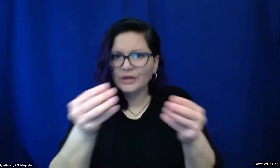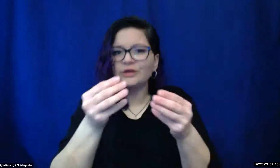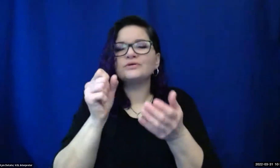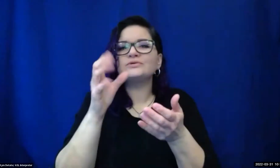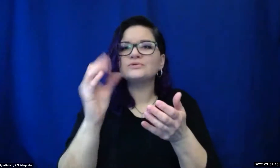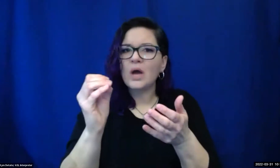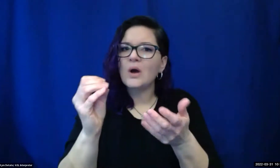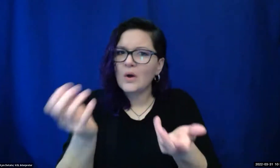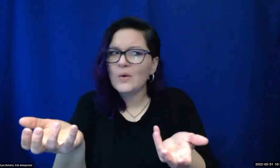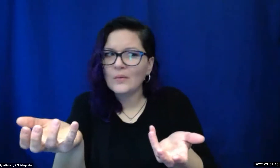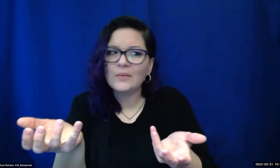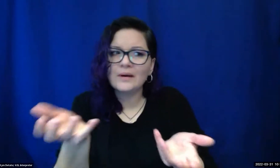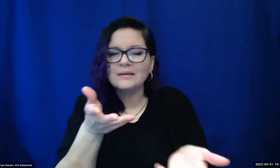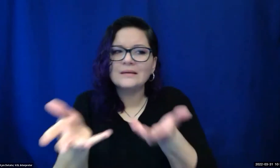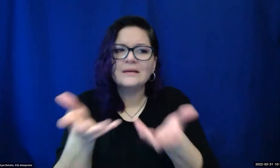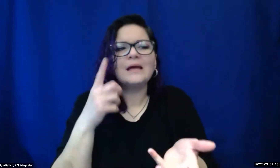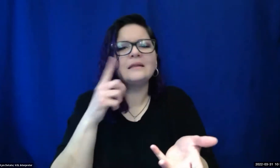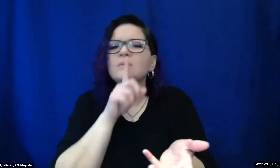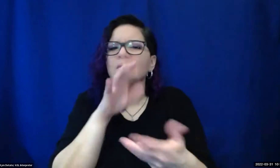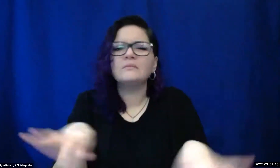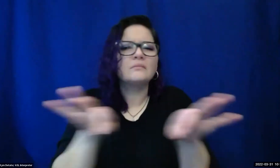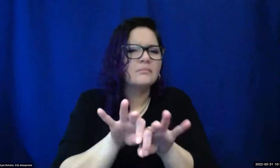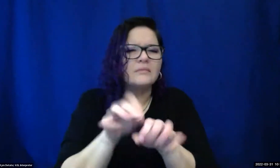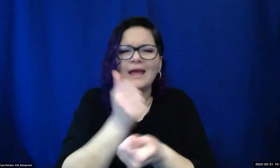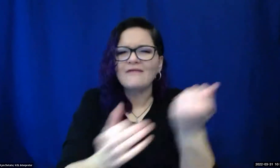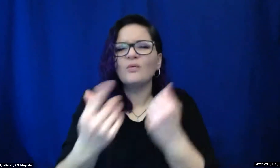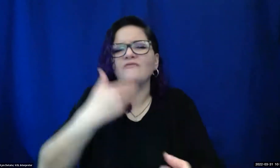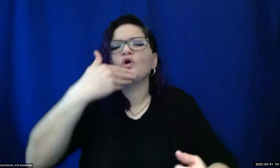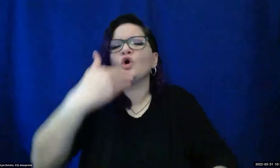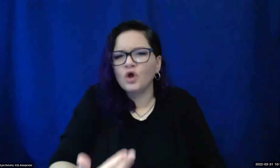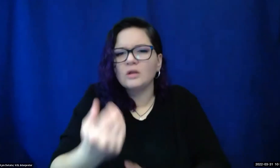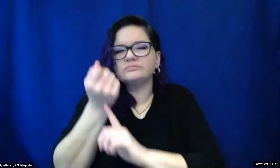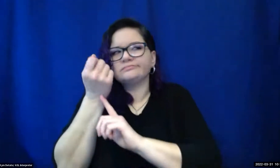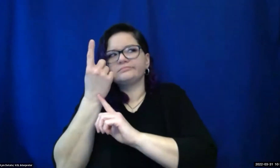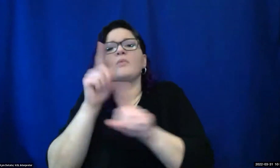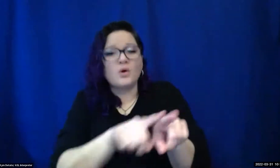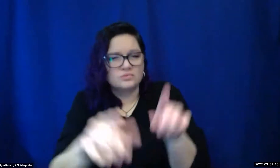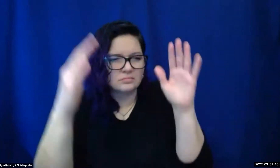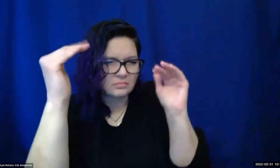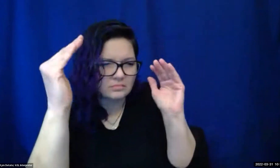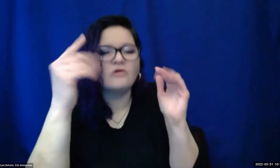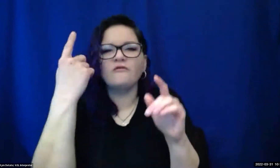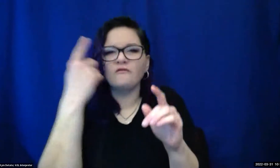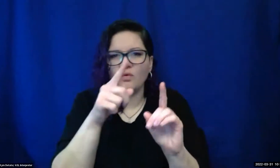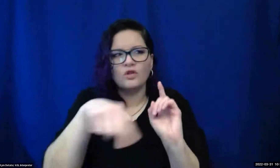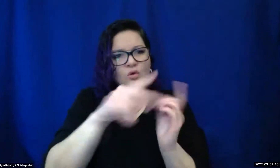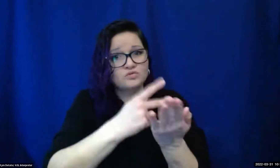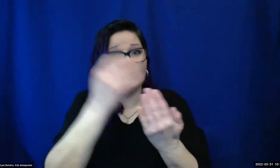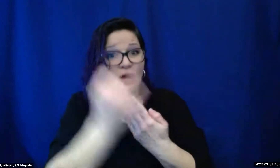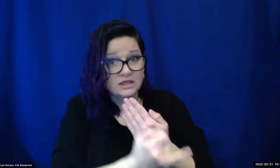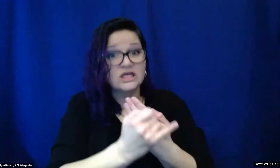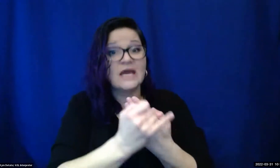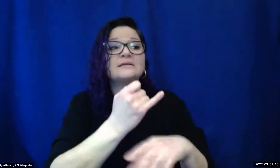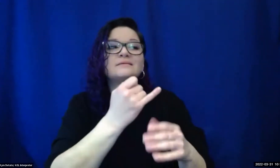important to make sure everyone has a reasonable expectation when these projects are to be